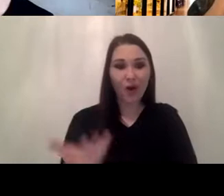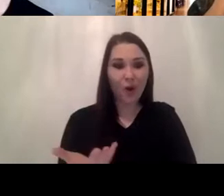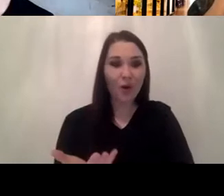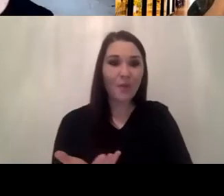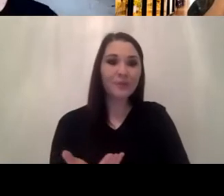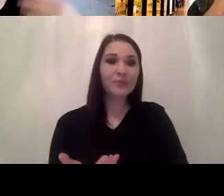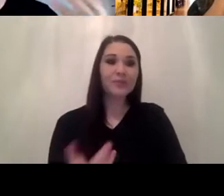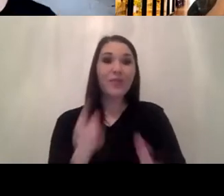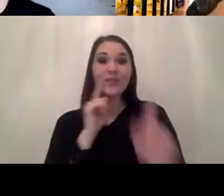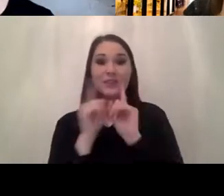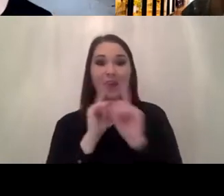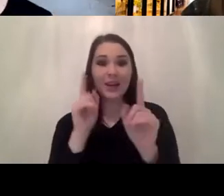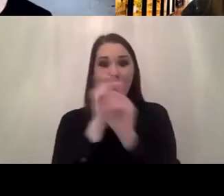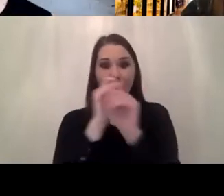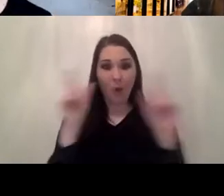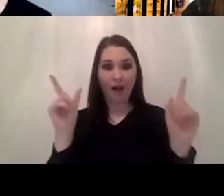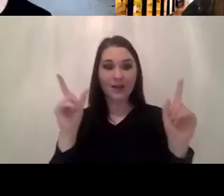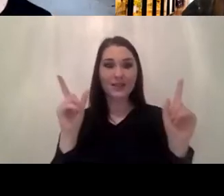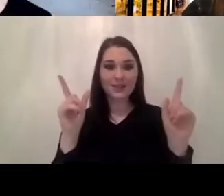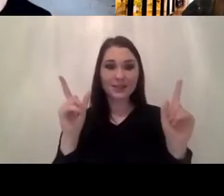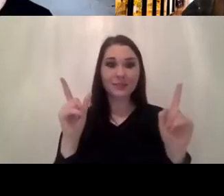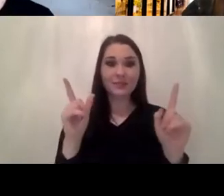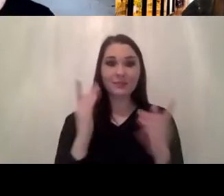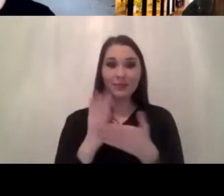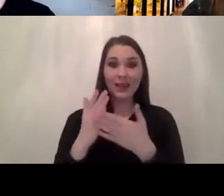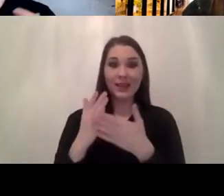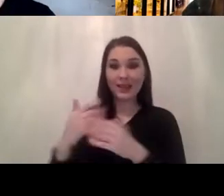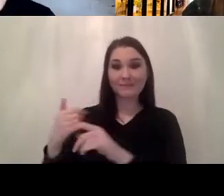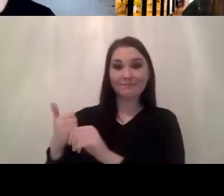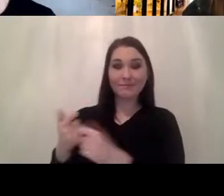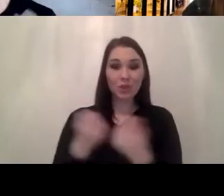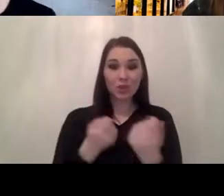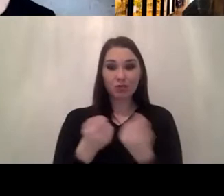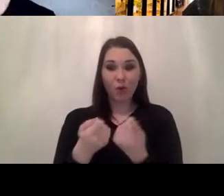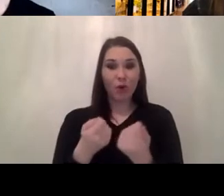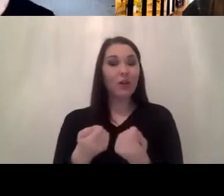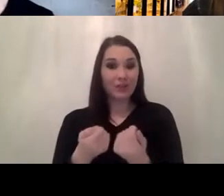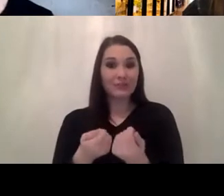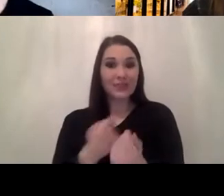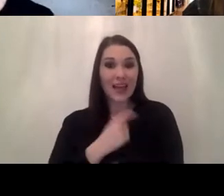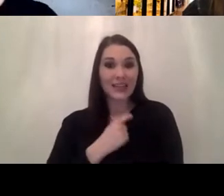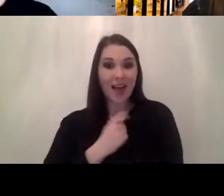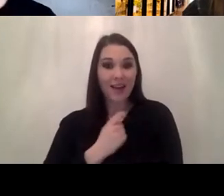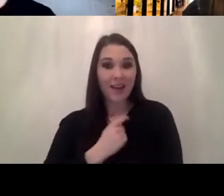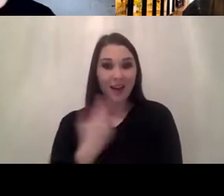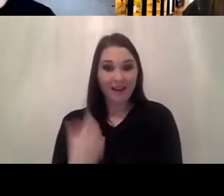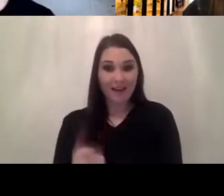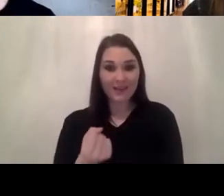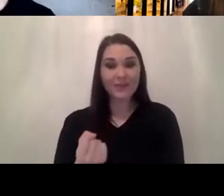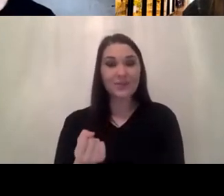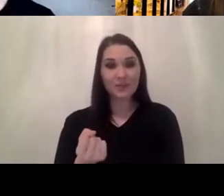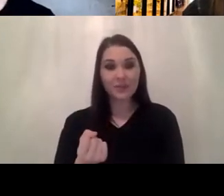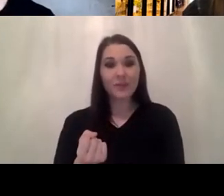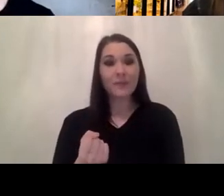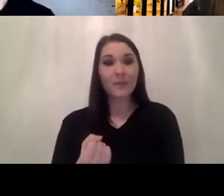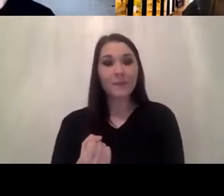feeding us. There's an awareness that humans are really behind the algorithms, and there's an anxiety around it, and an evaluation from people's